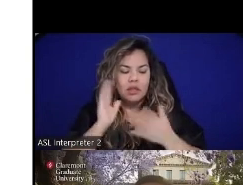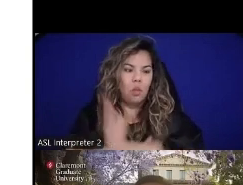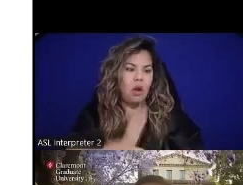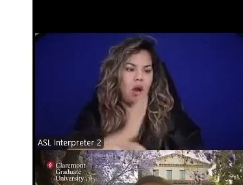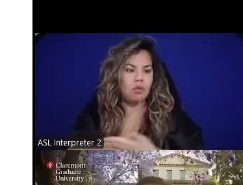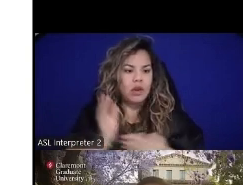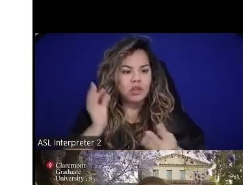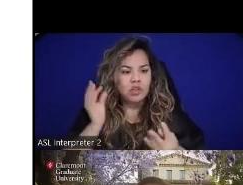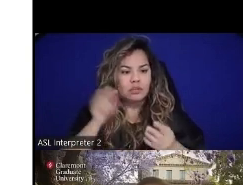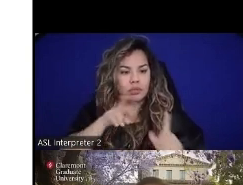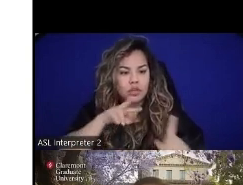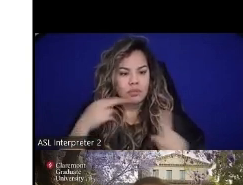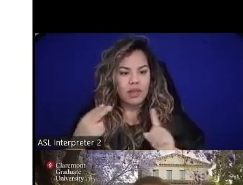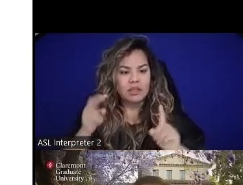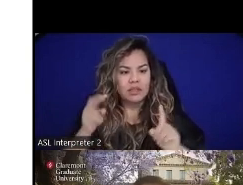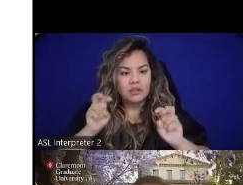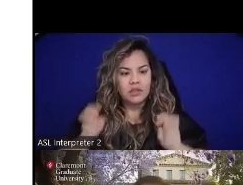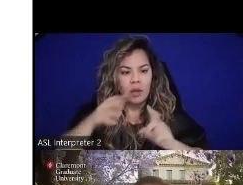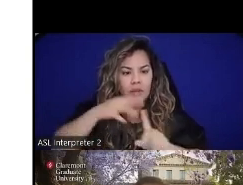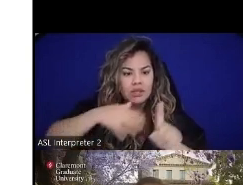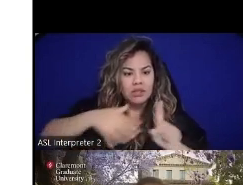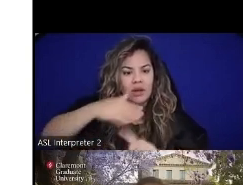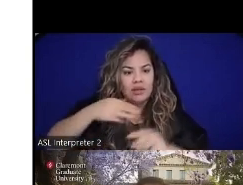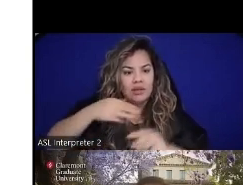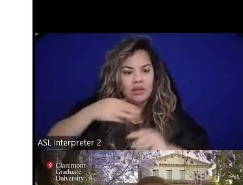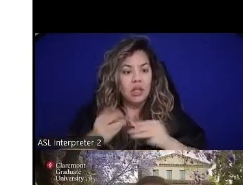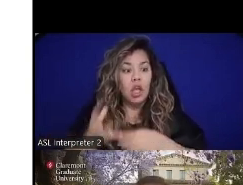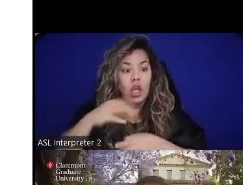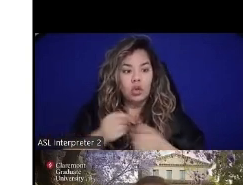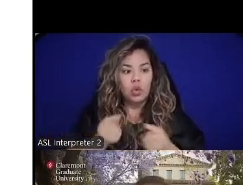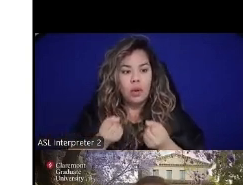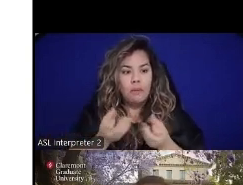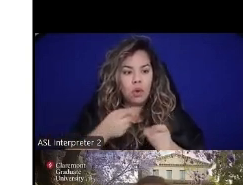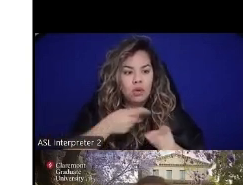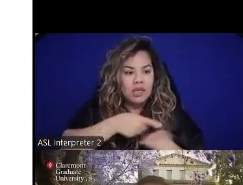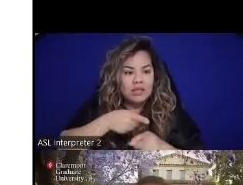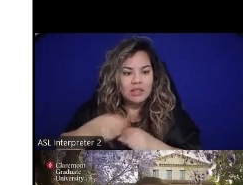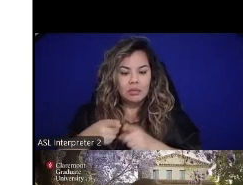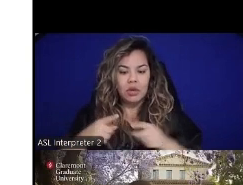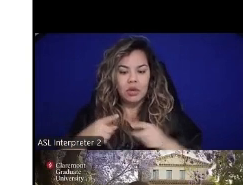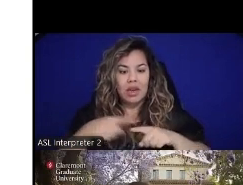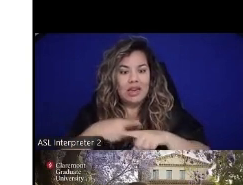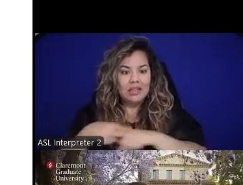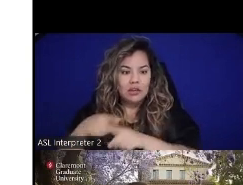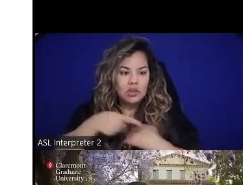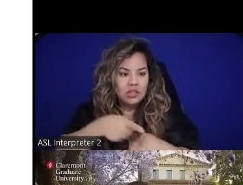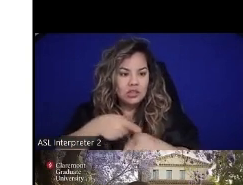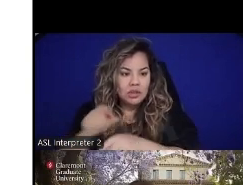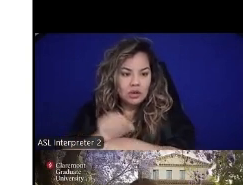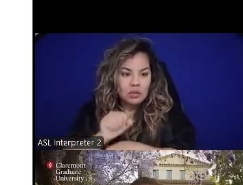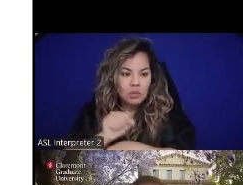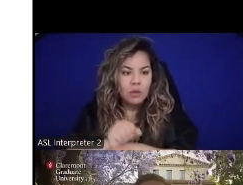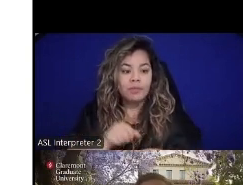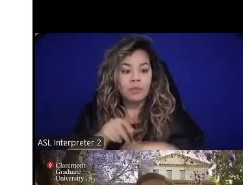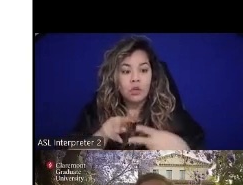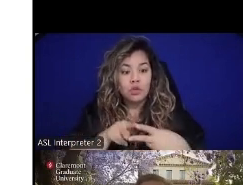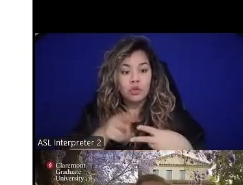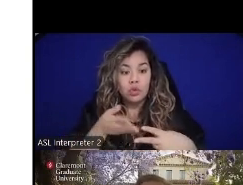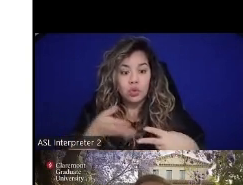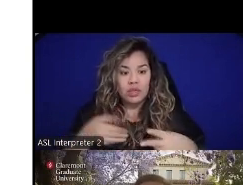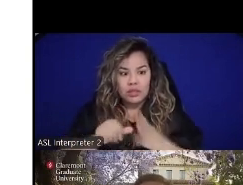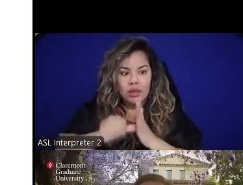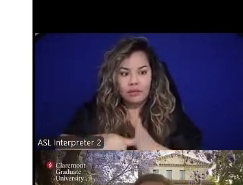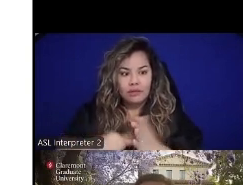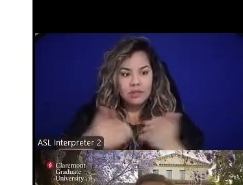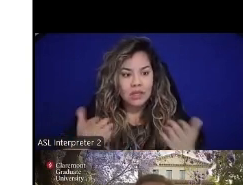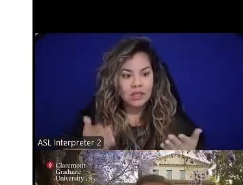and methods, including interdisciplinary and multidisciplinary work. So the two pieces that I've highlighted here are